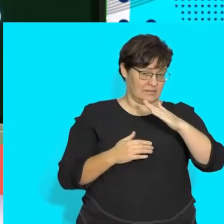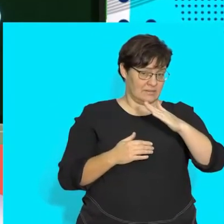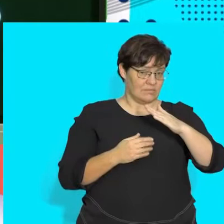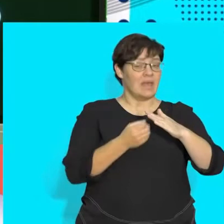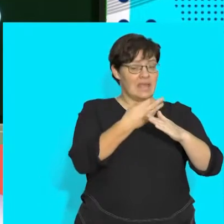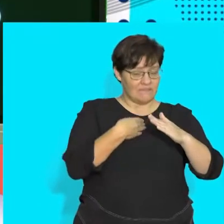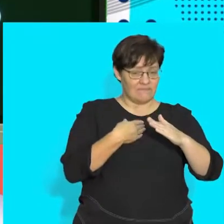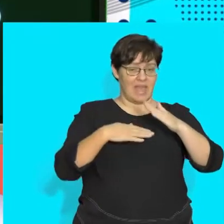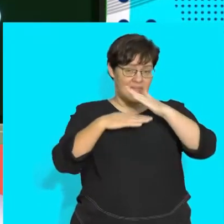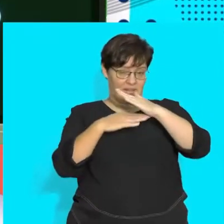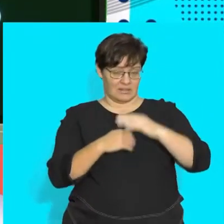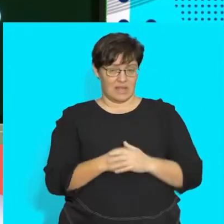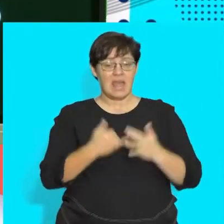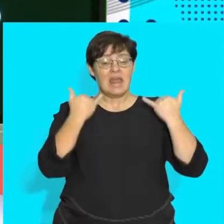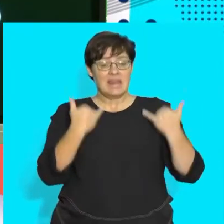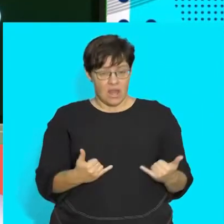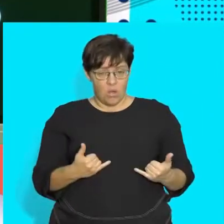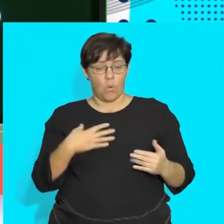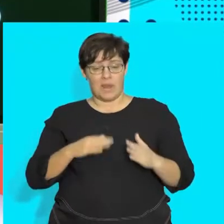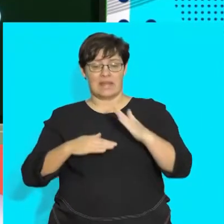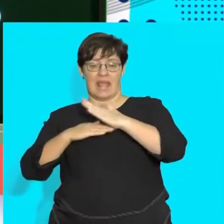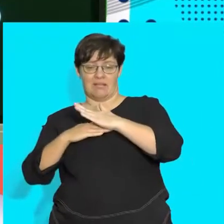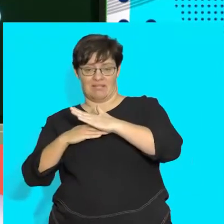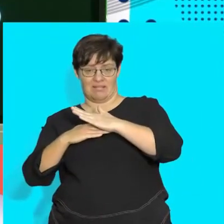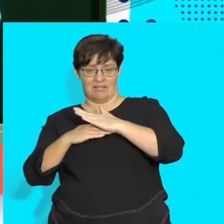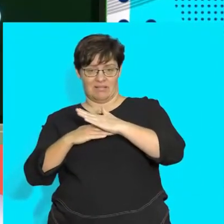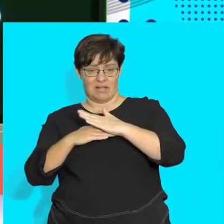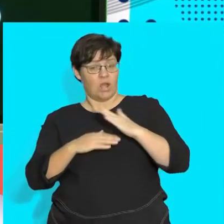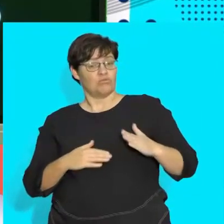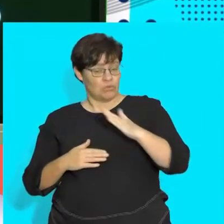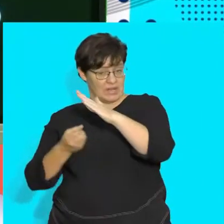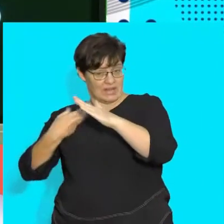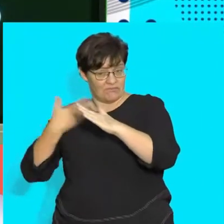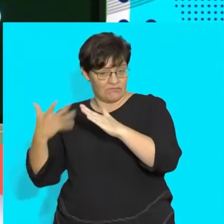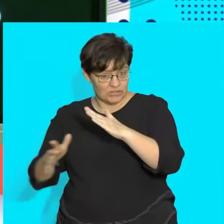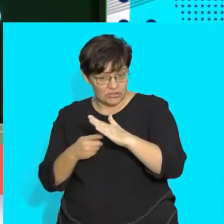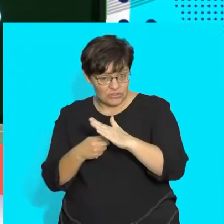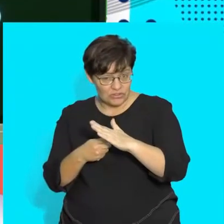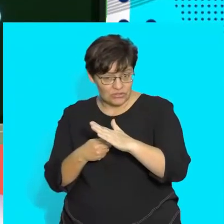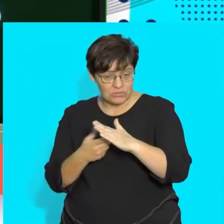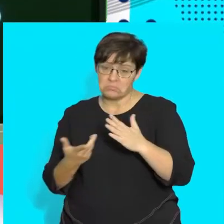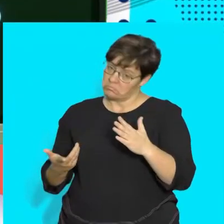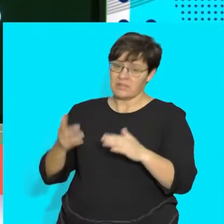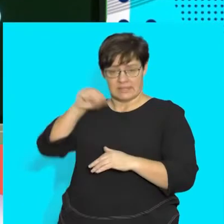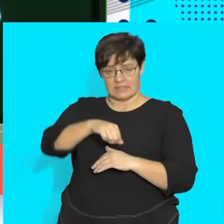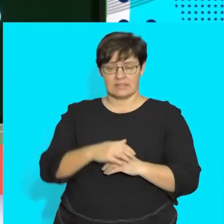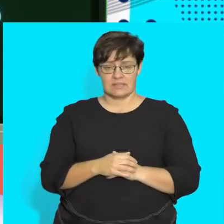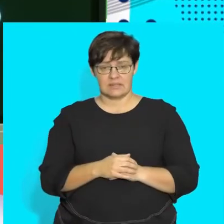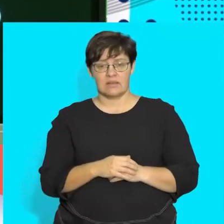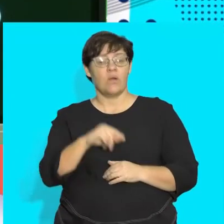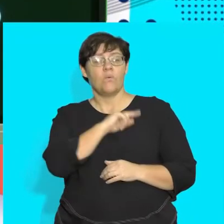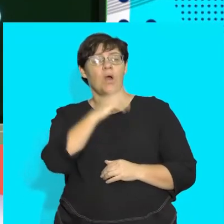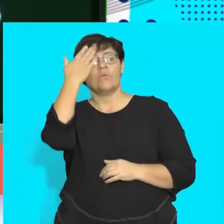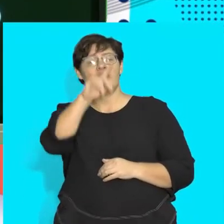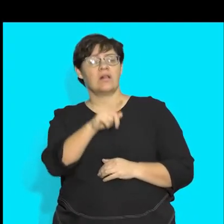angle. Now they want the angle. Have they given us the gradient though? Well, yes, because what do I know about a